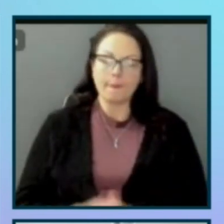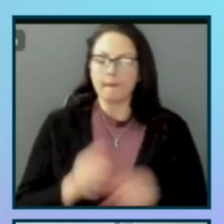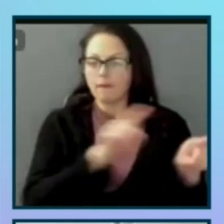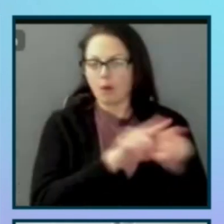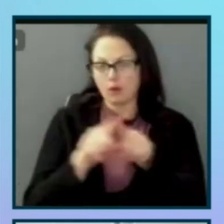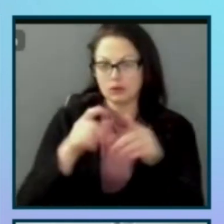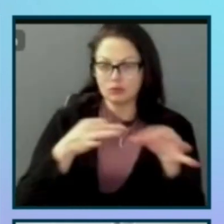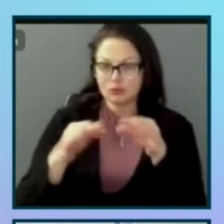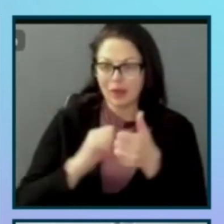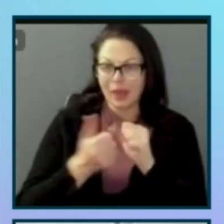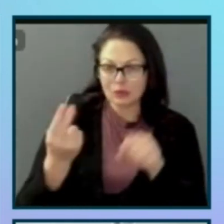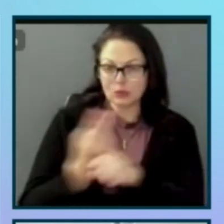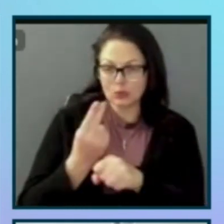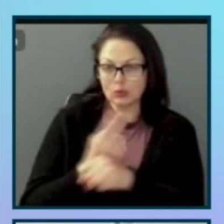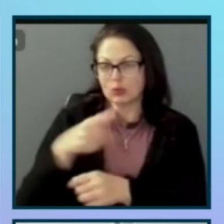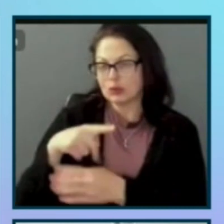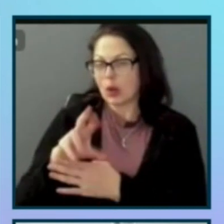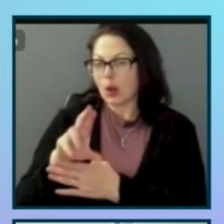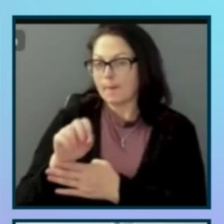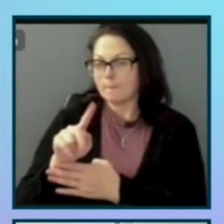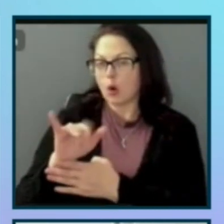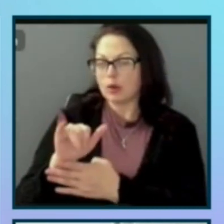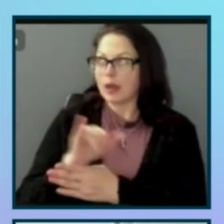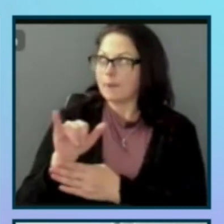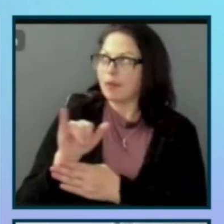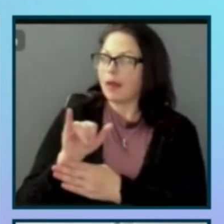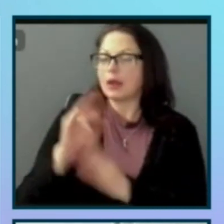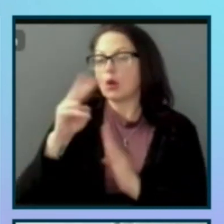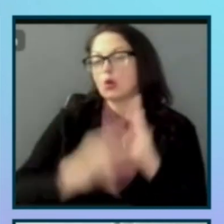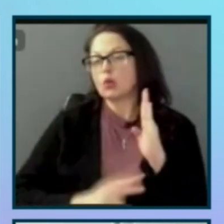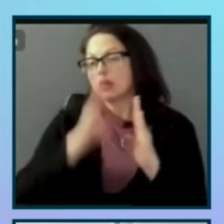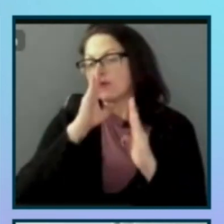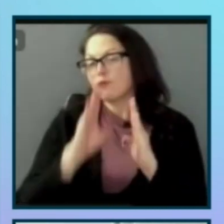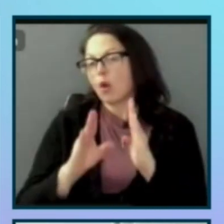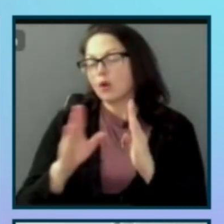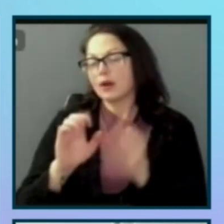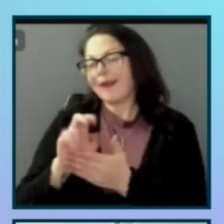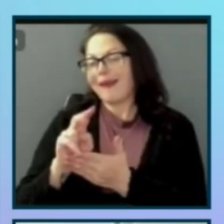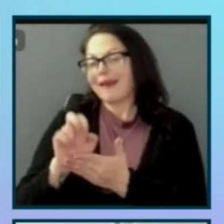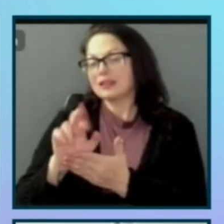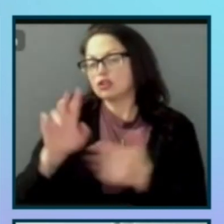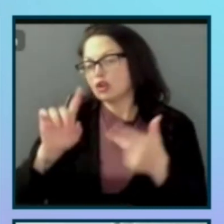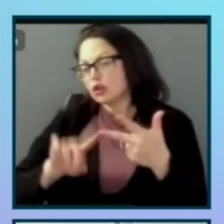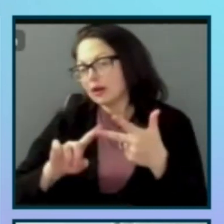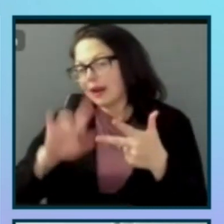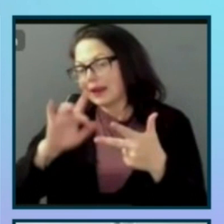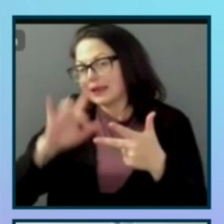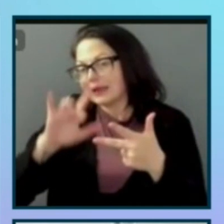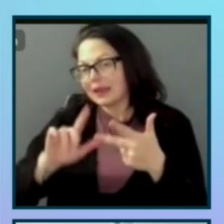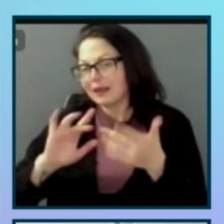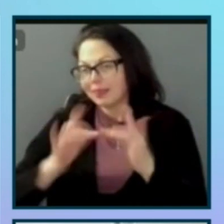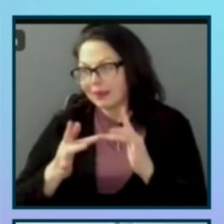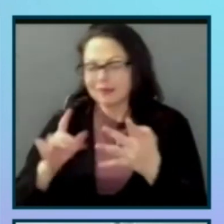use the prototype. So giving examples of read forward, you could say enter or click this link or jump to the next heading,